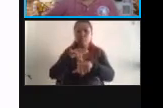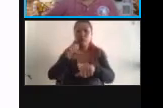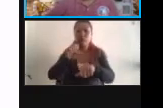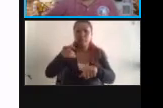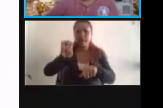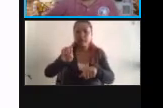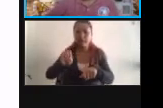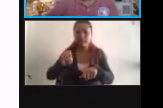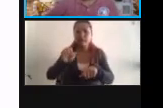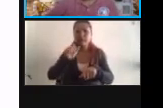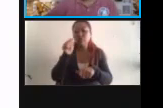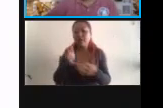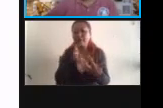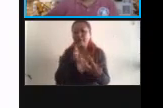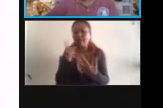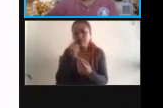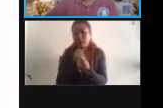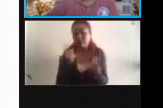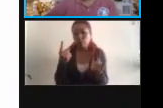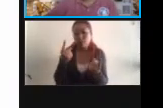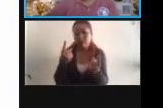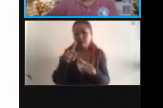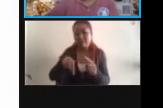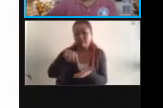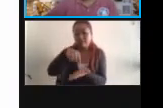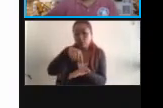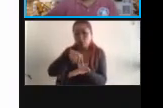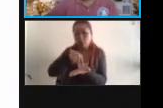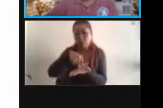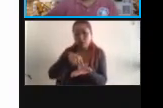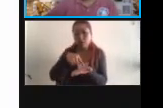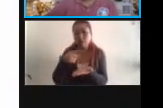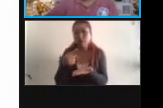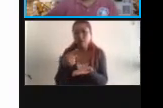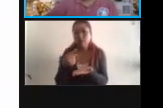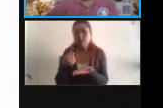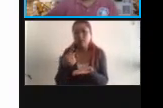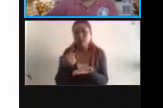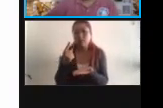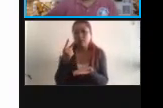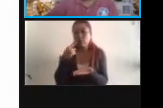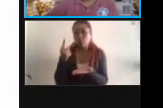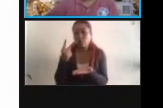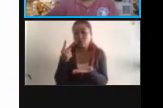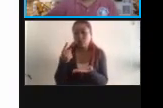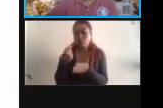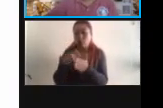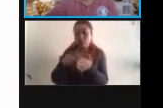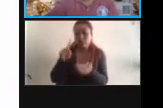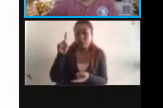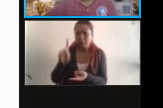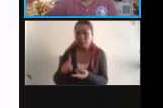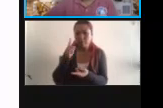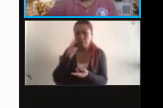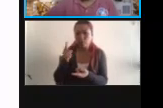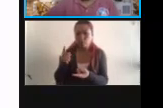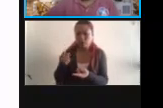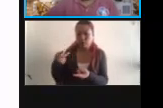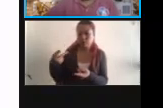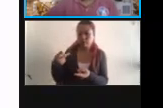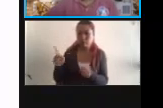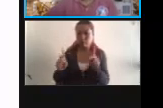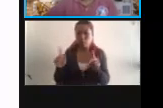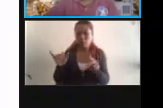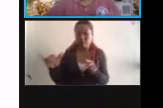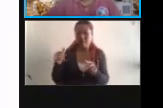for everybody, though. The costs have come way, way, way down before people like you and I can afford to book our own flights.